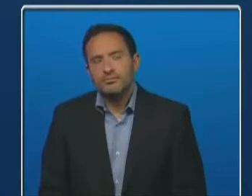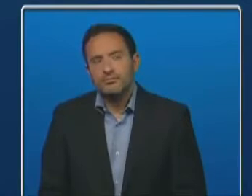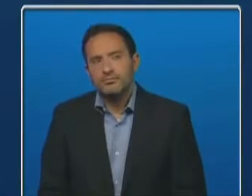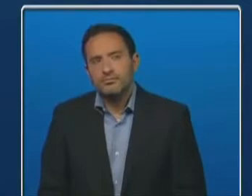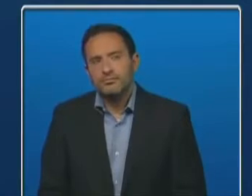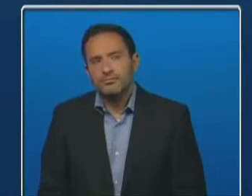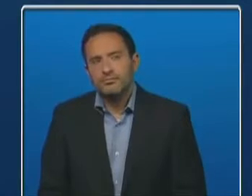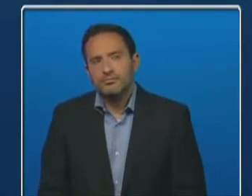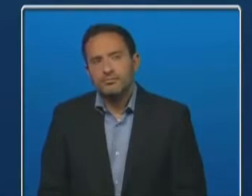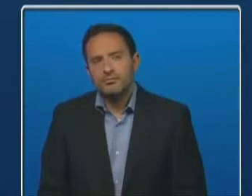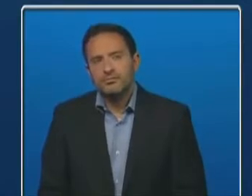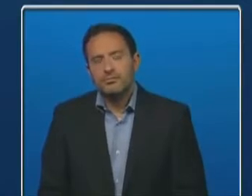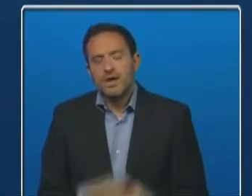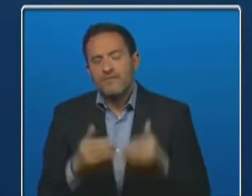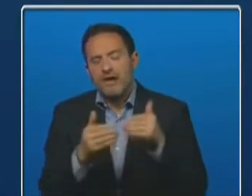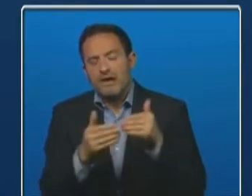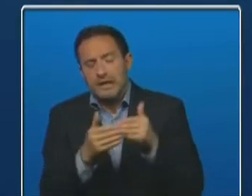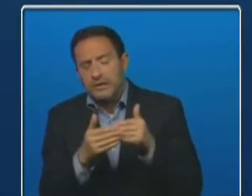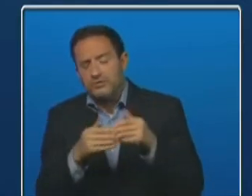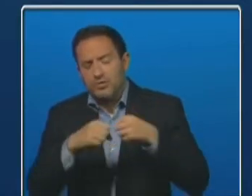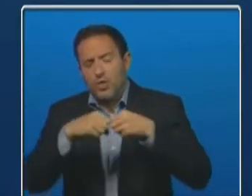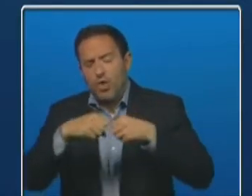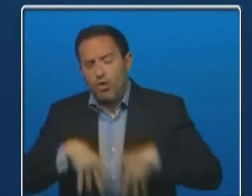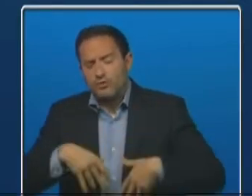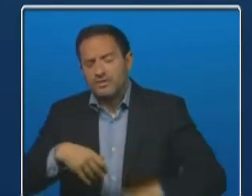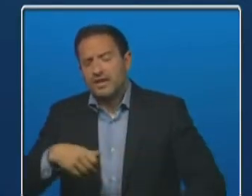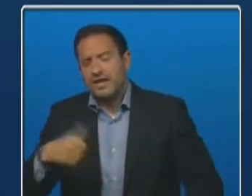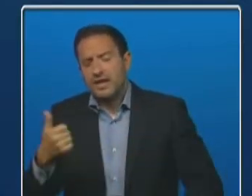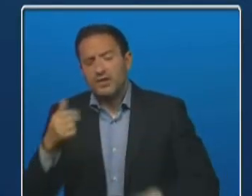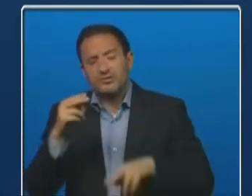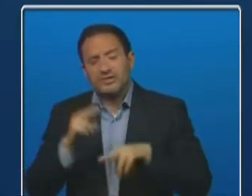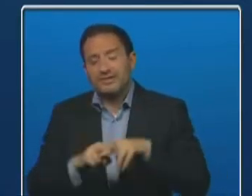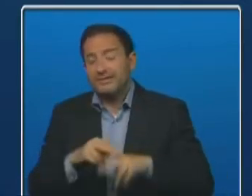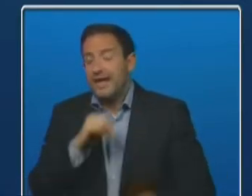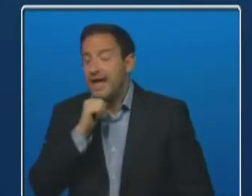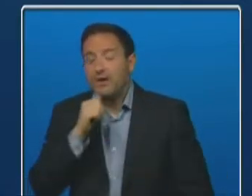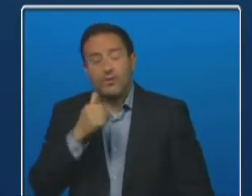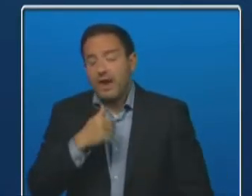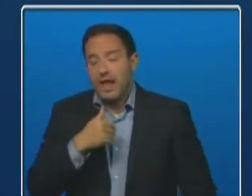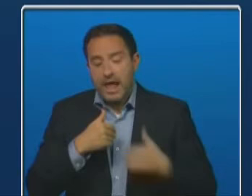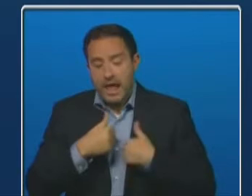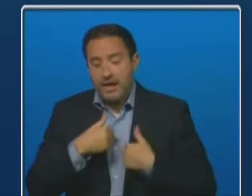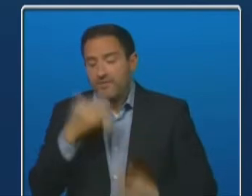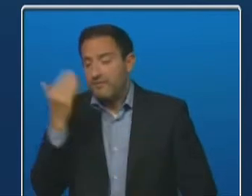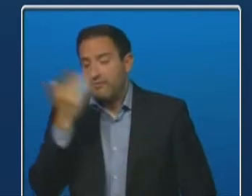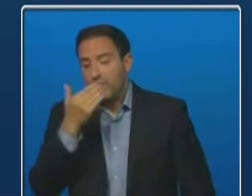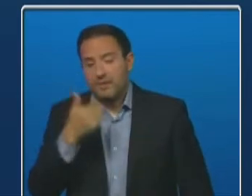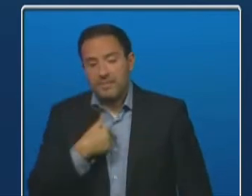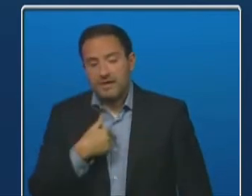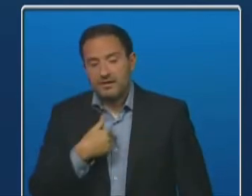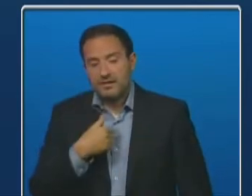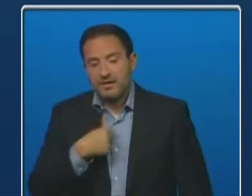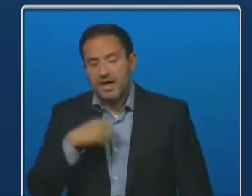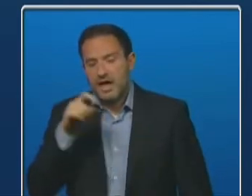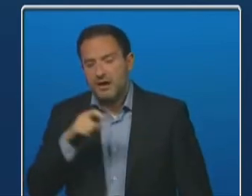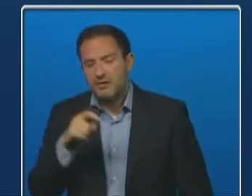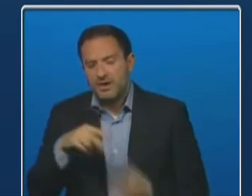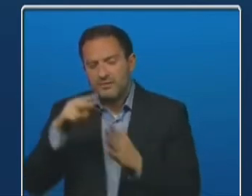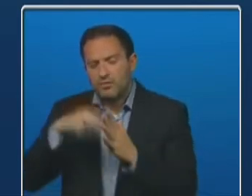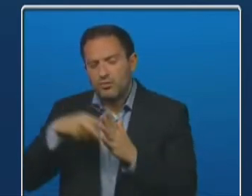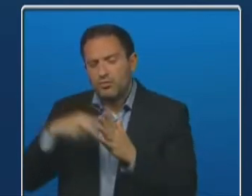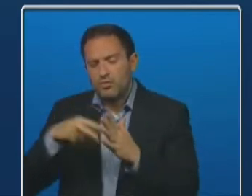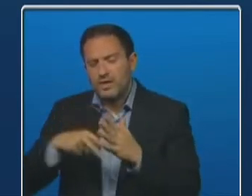As far as how close they were to losing another seat, I don't have that in front of me because that would require me to look up in the rankings,